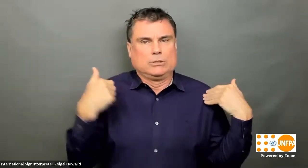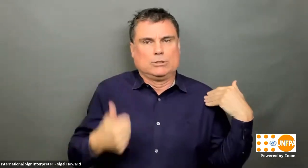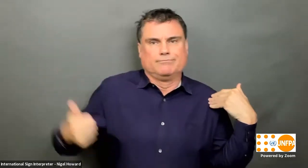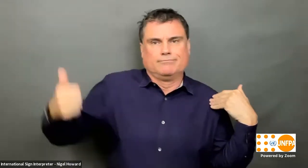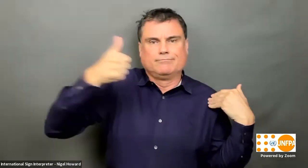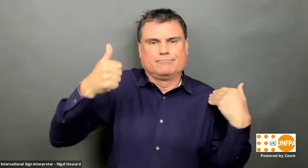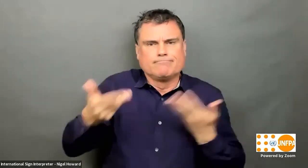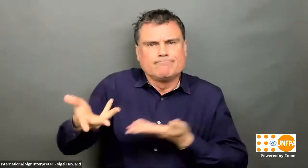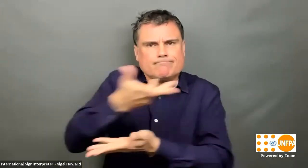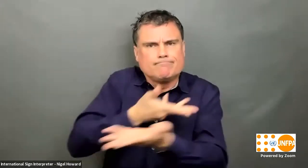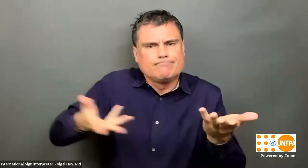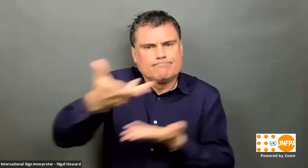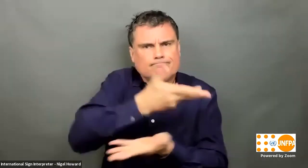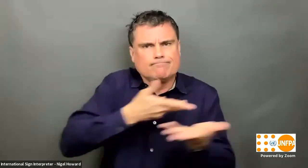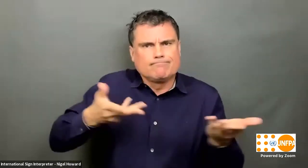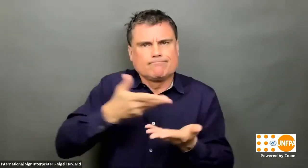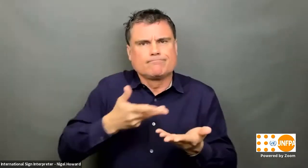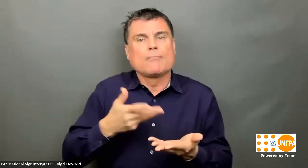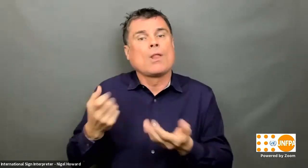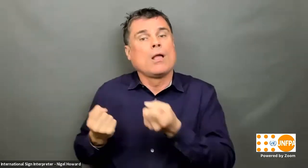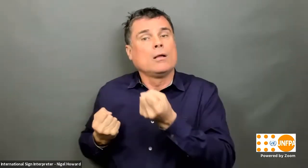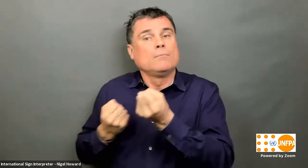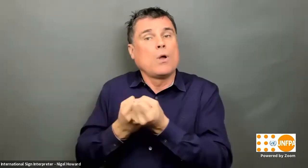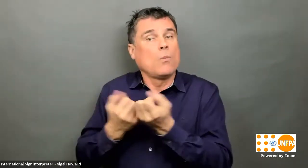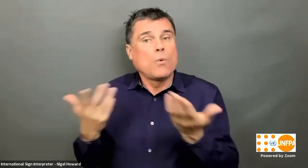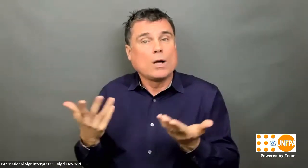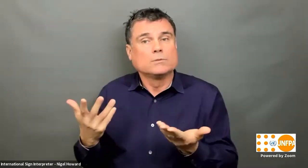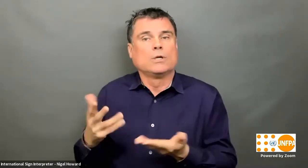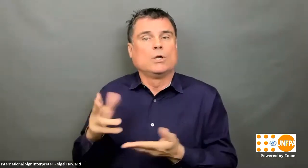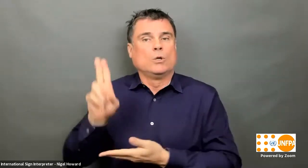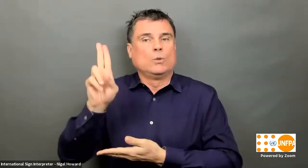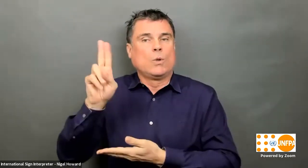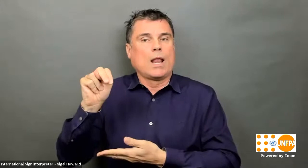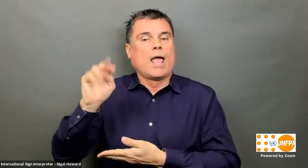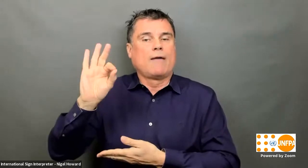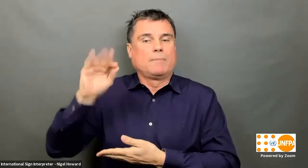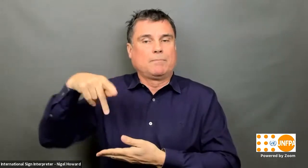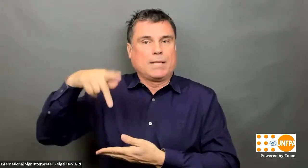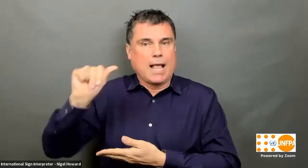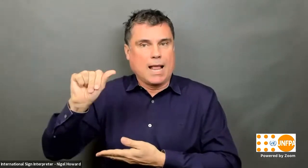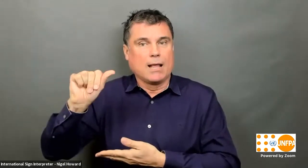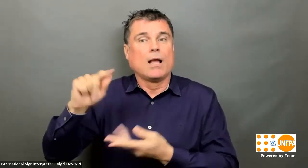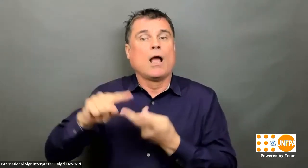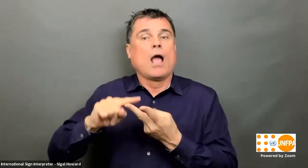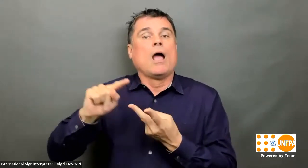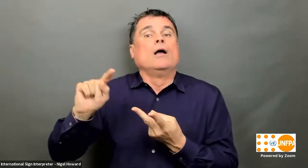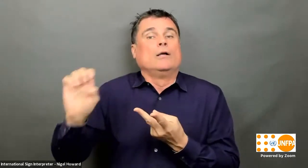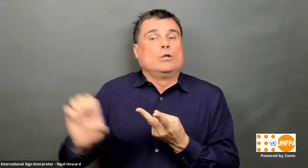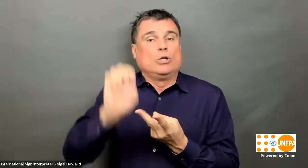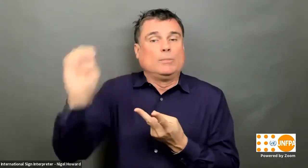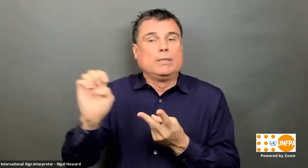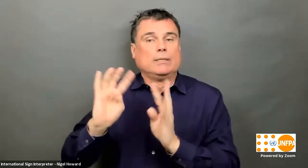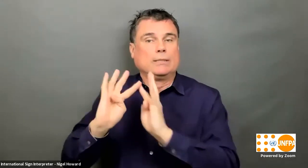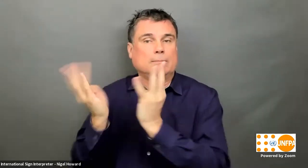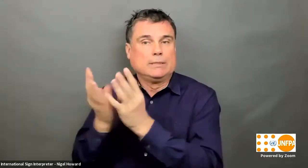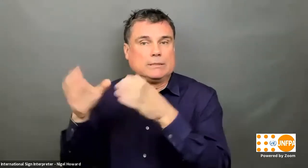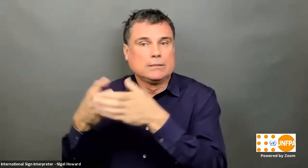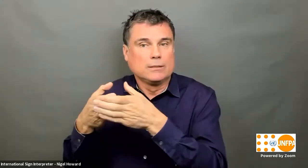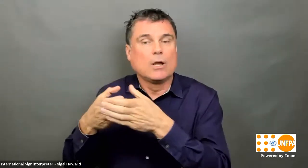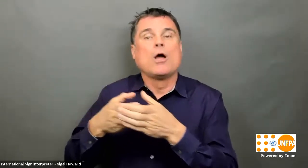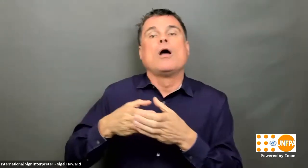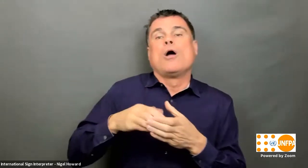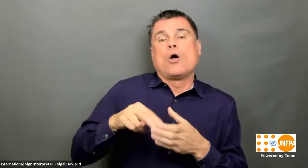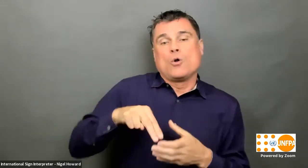this event, the United Nations Population Fund, the European Commission, and the Government of Norway, I present to you the first ever